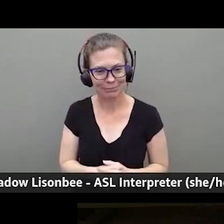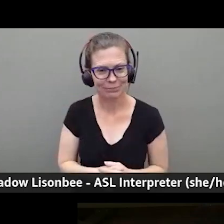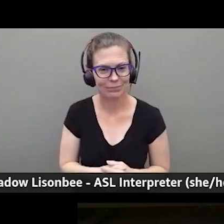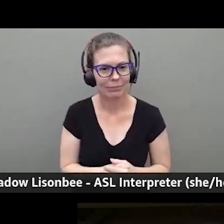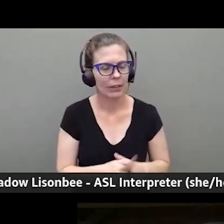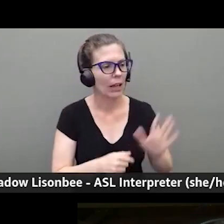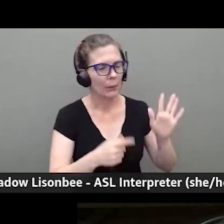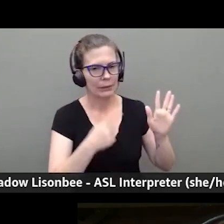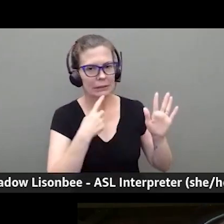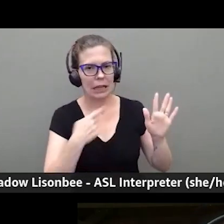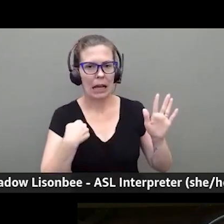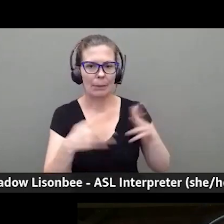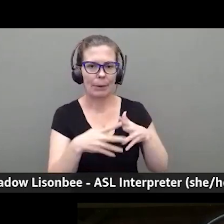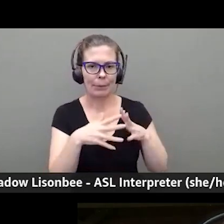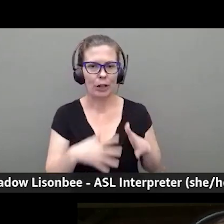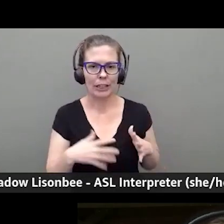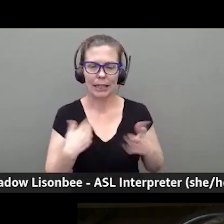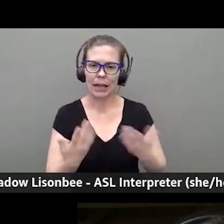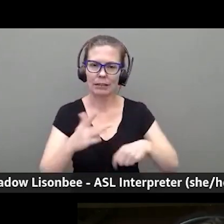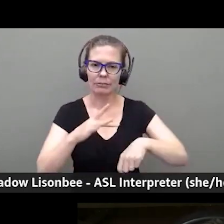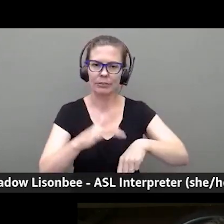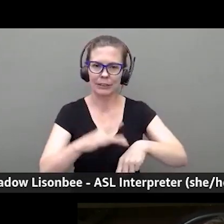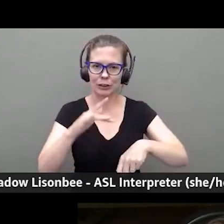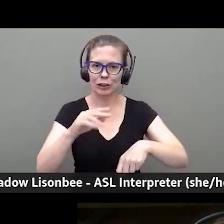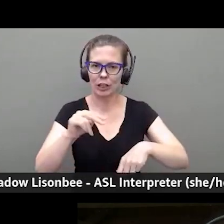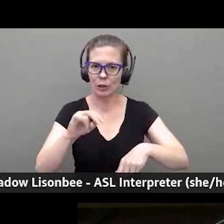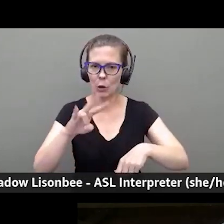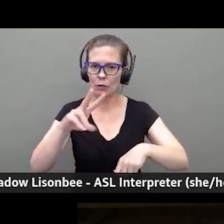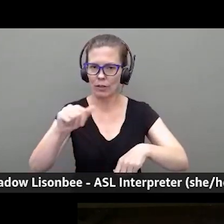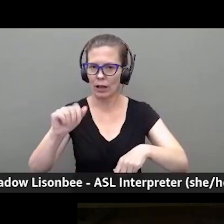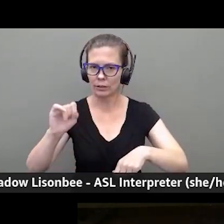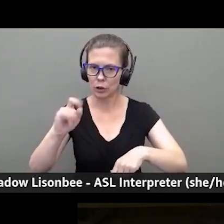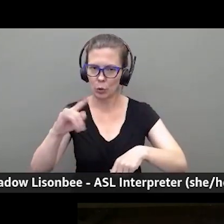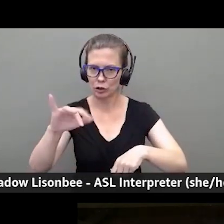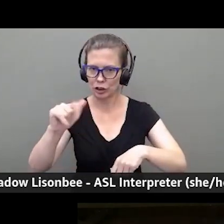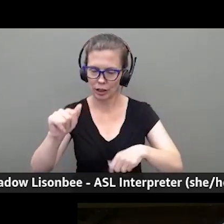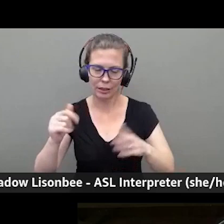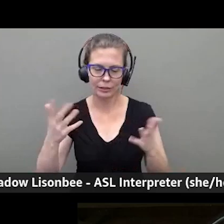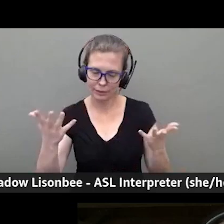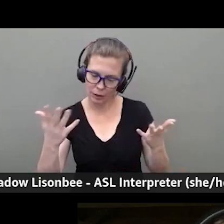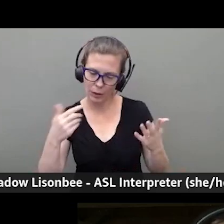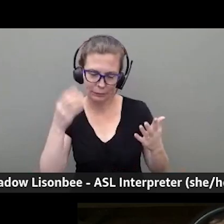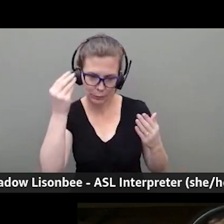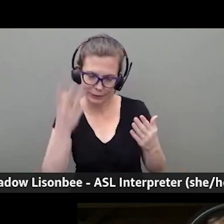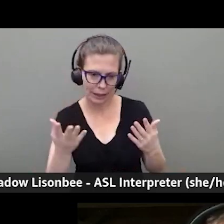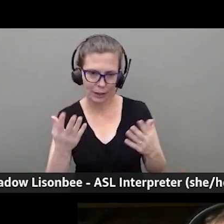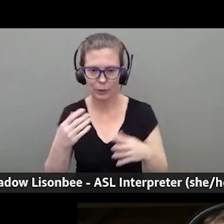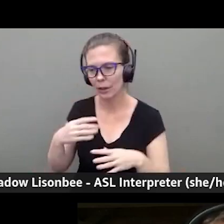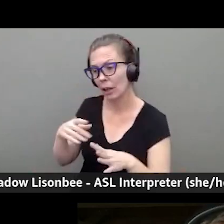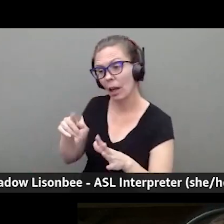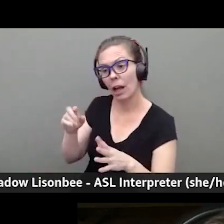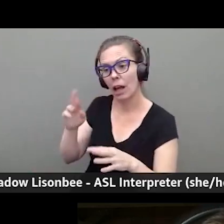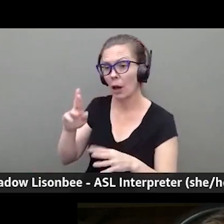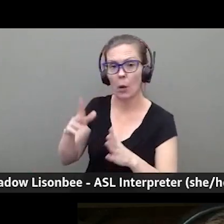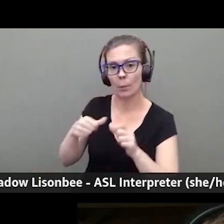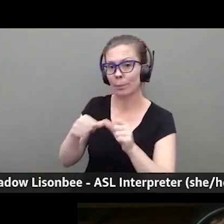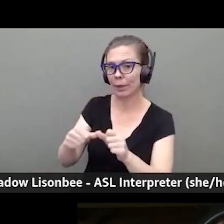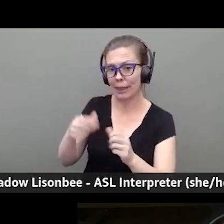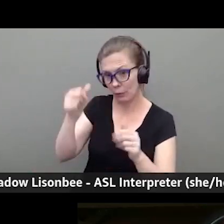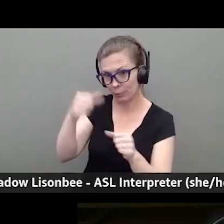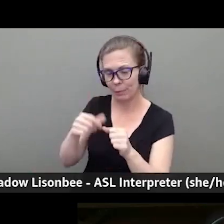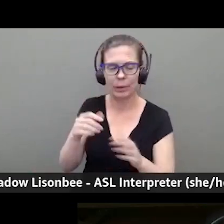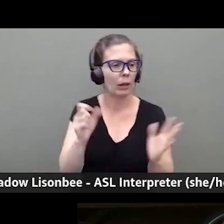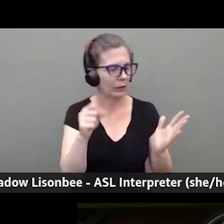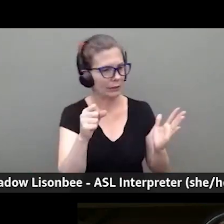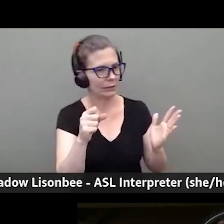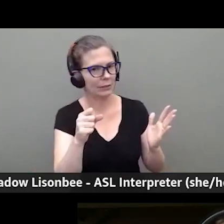want to say I'm an American who's visited Nova Scotia. So of there, all of us, I hope we've here, left a lasting impression. You did. It was